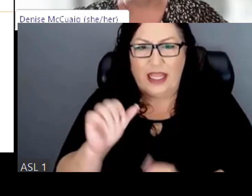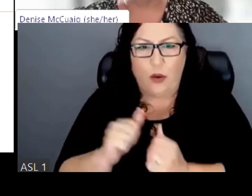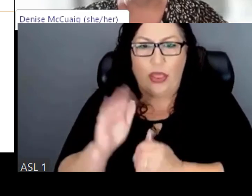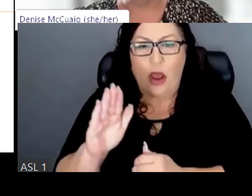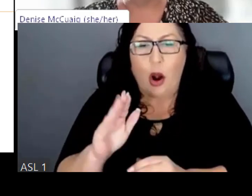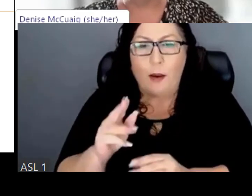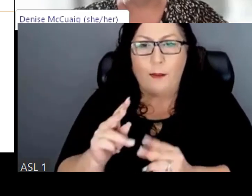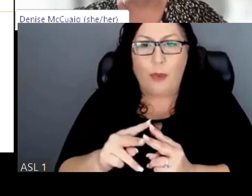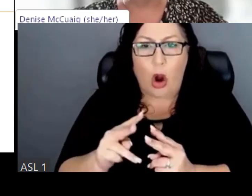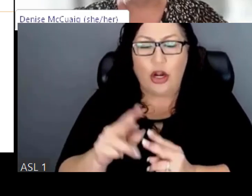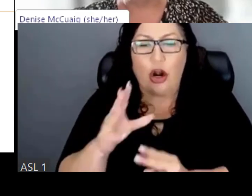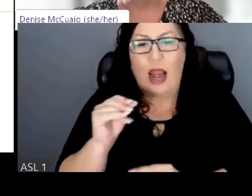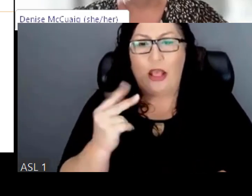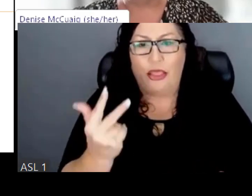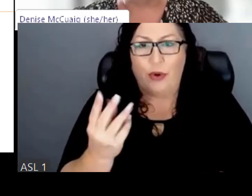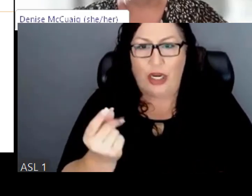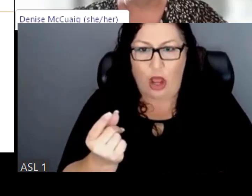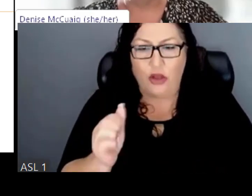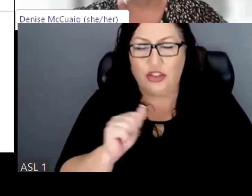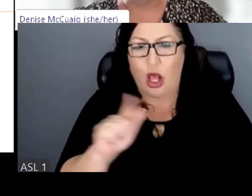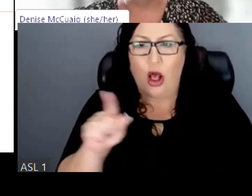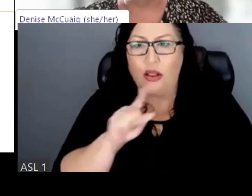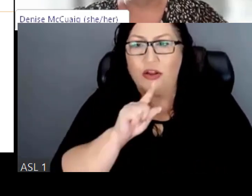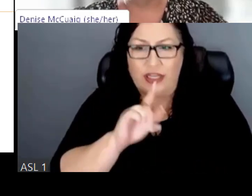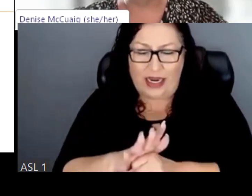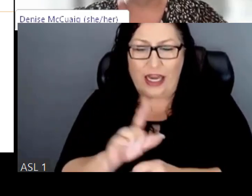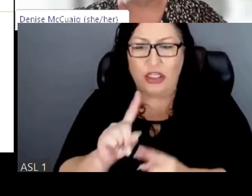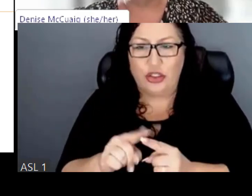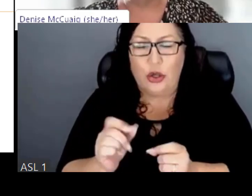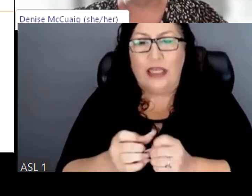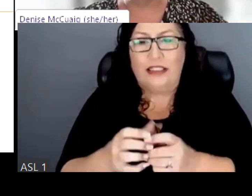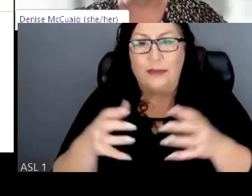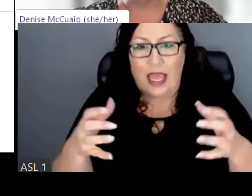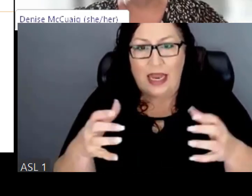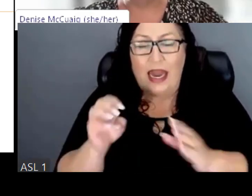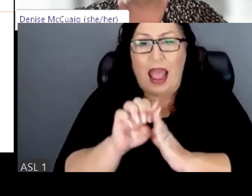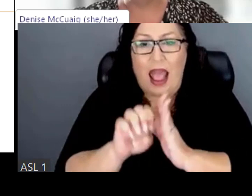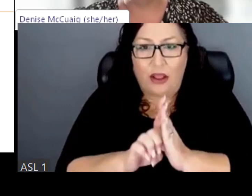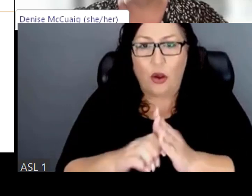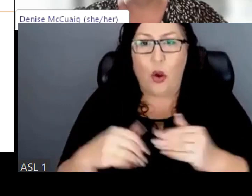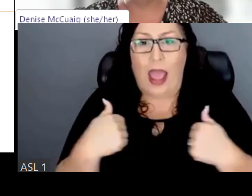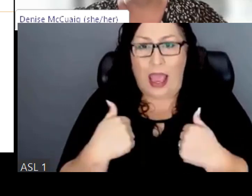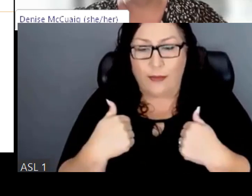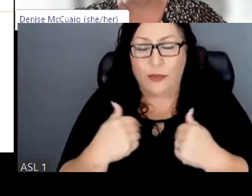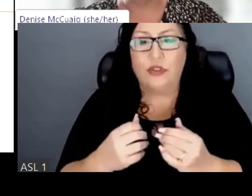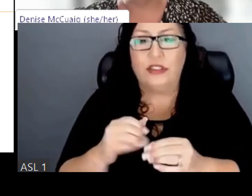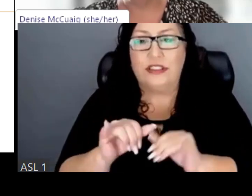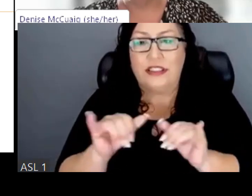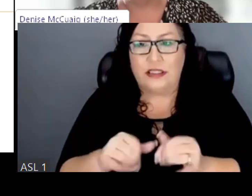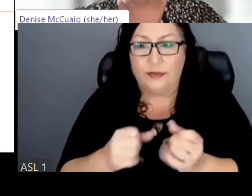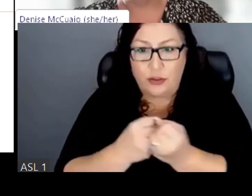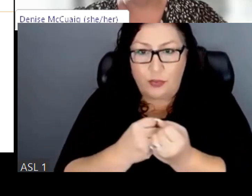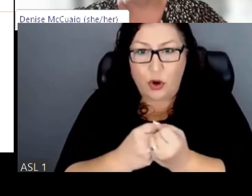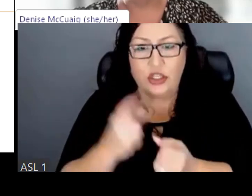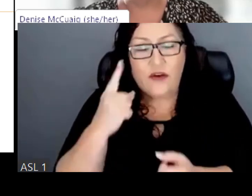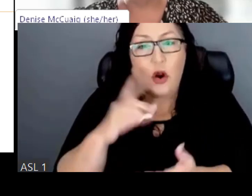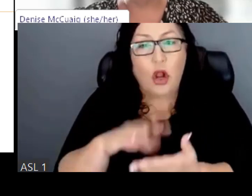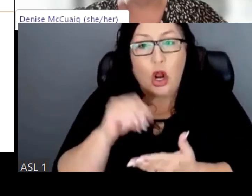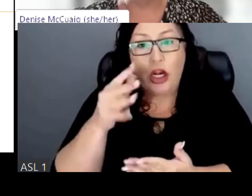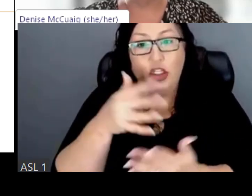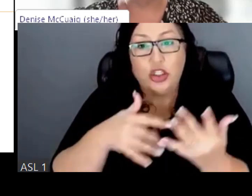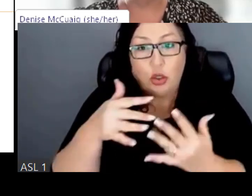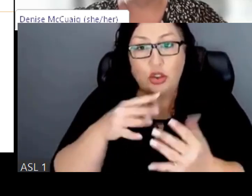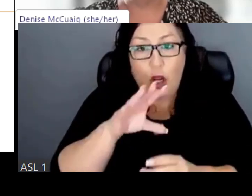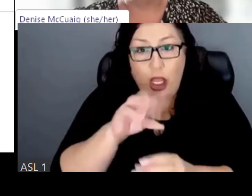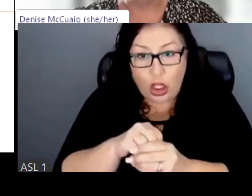her partner and 3 dogs, where all are dedicated to expanding ethical animal-assisted supports for learning,